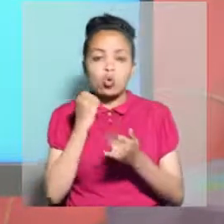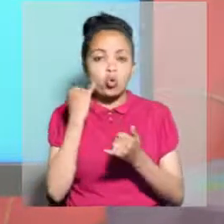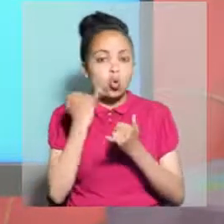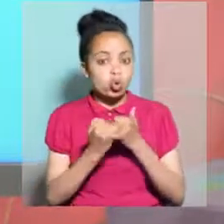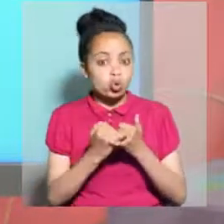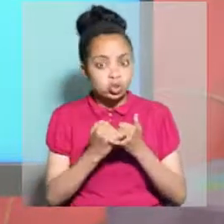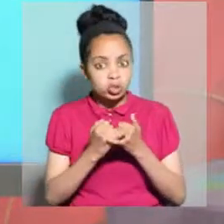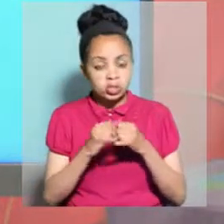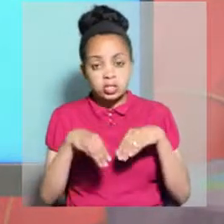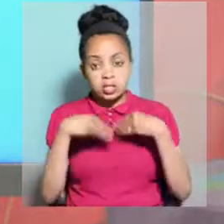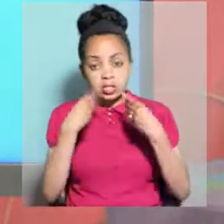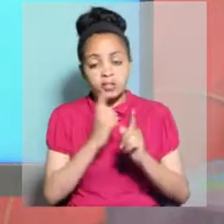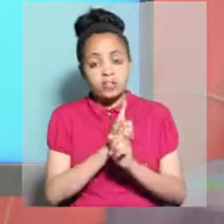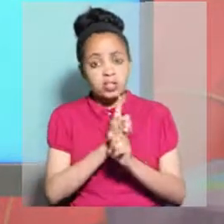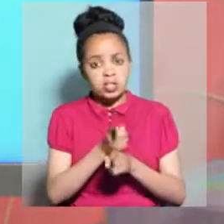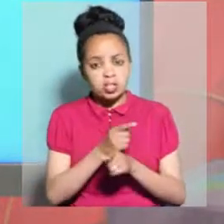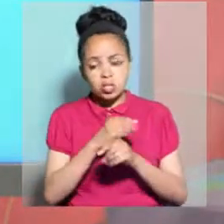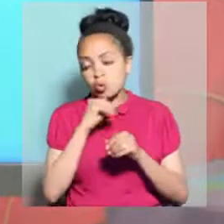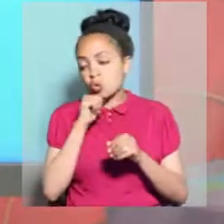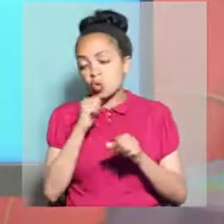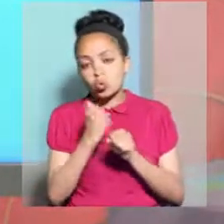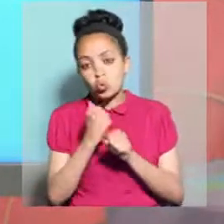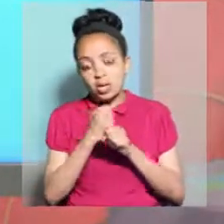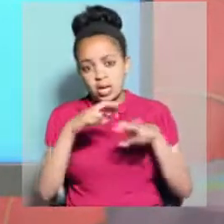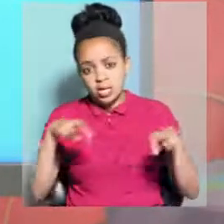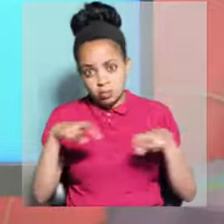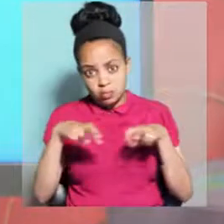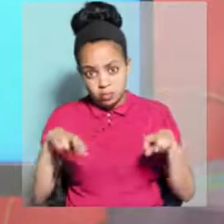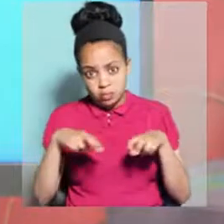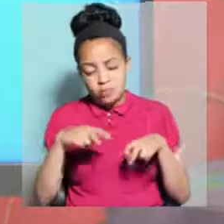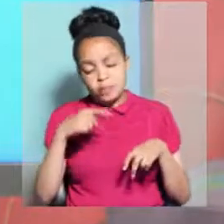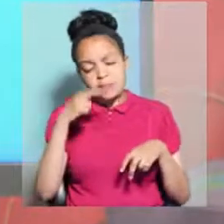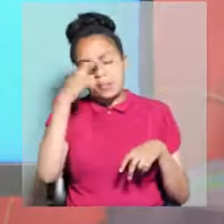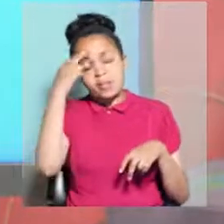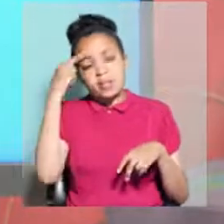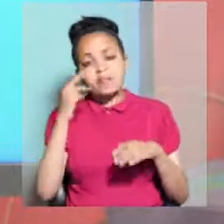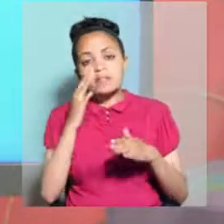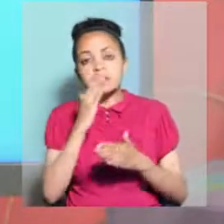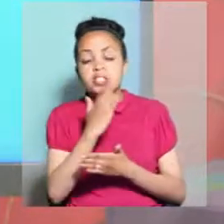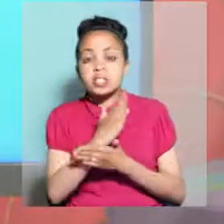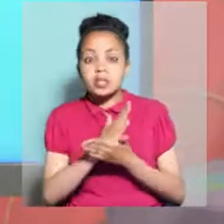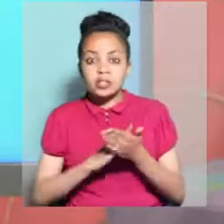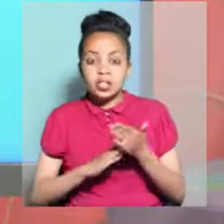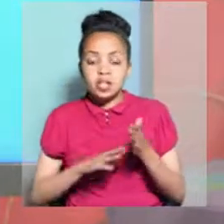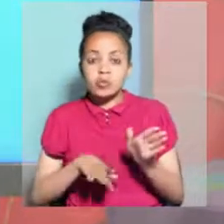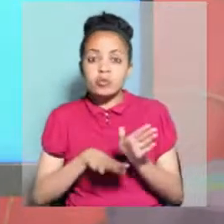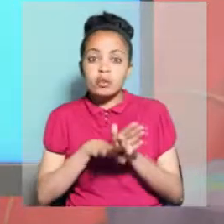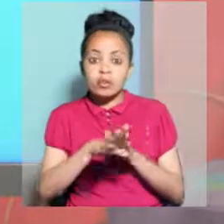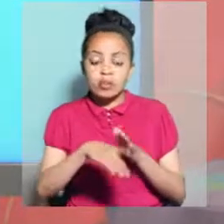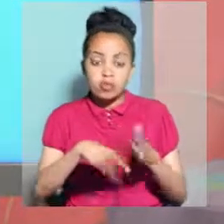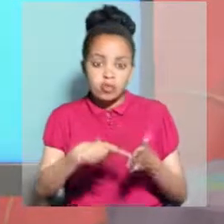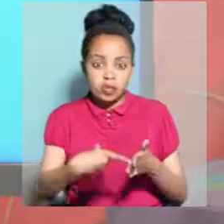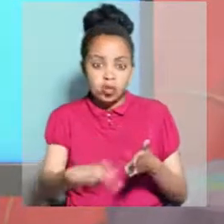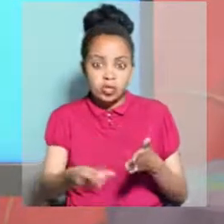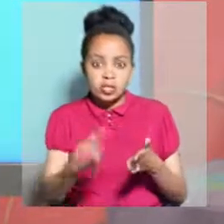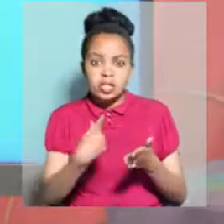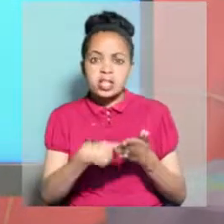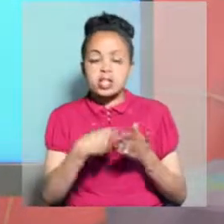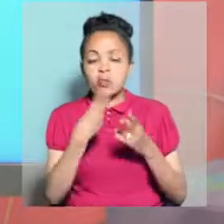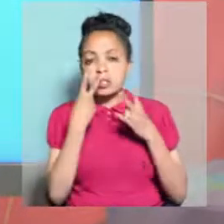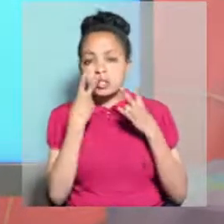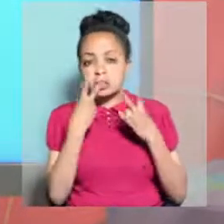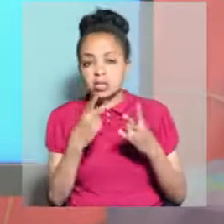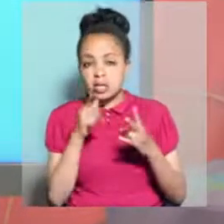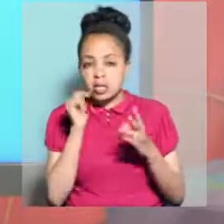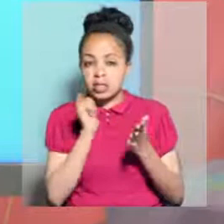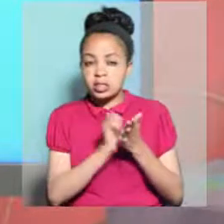without any experimentation. For example, if certain river flowed having a muddy soil, they will see a frog